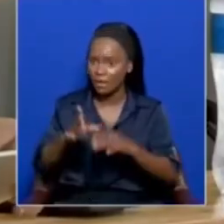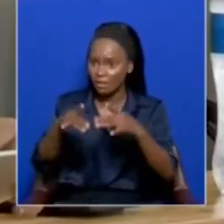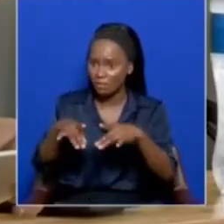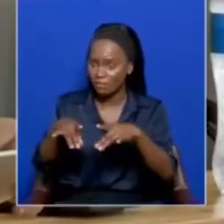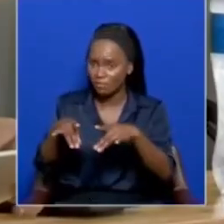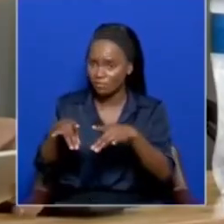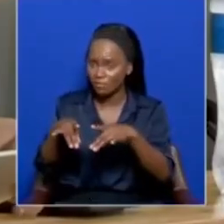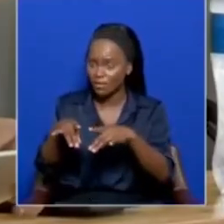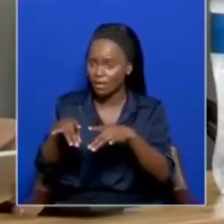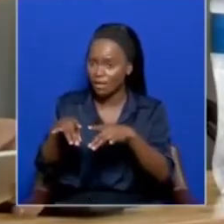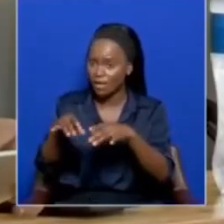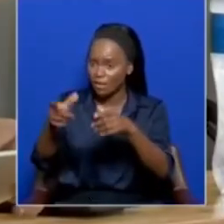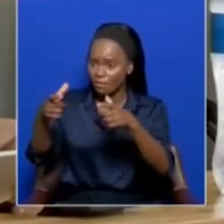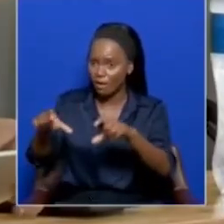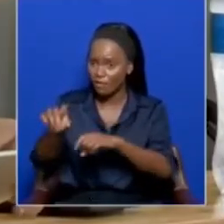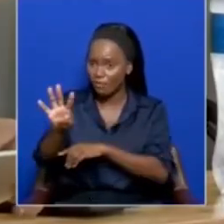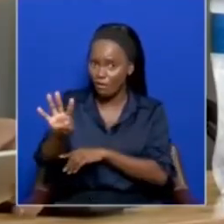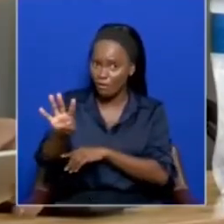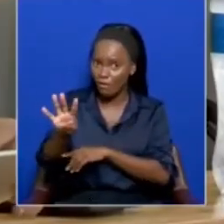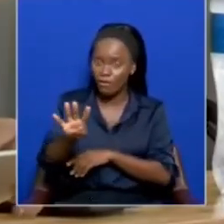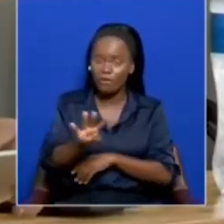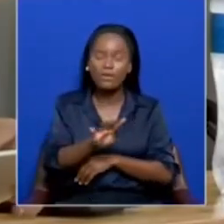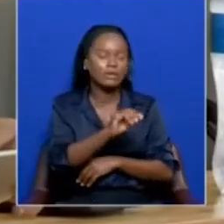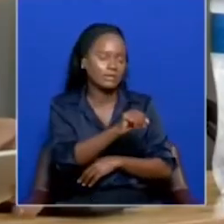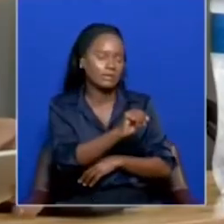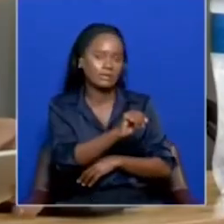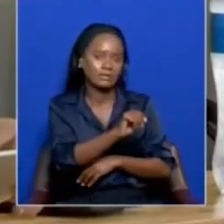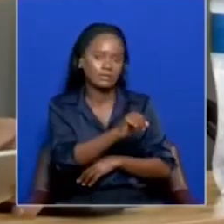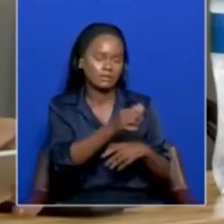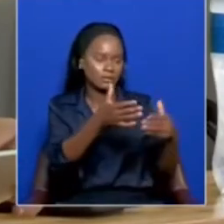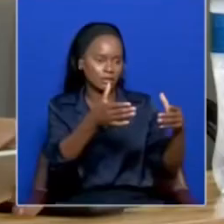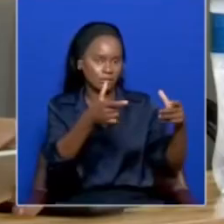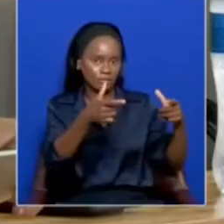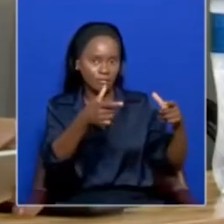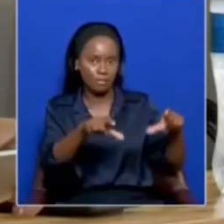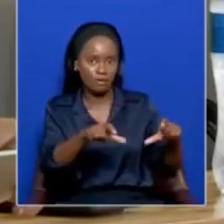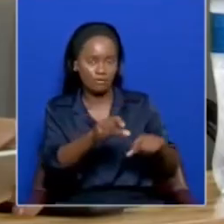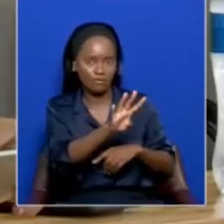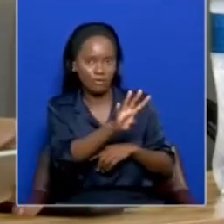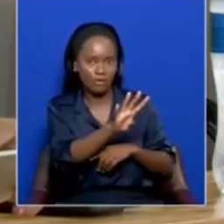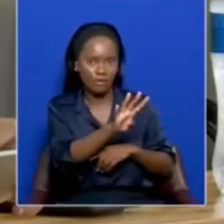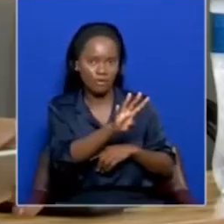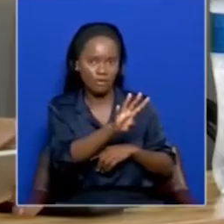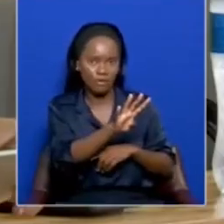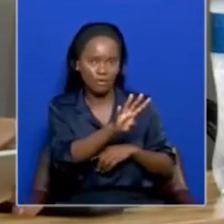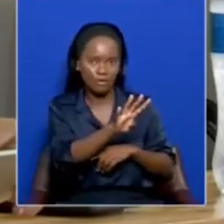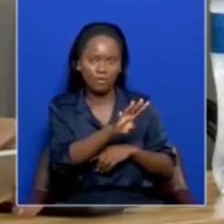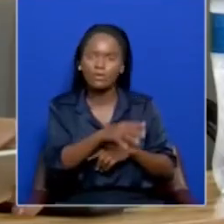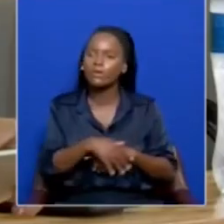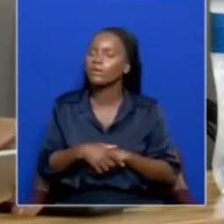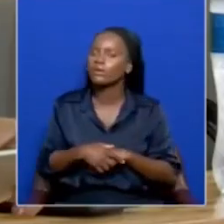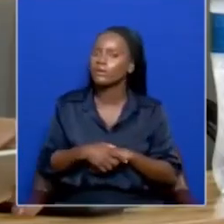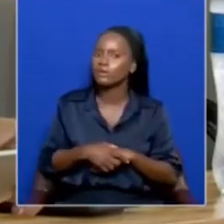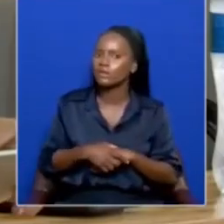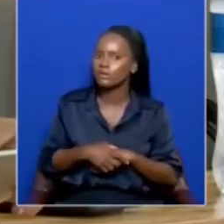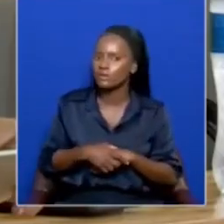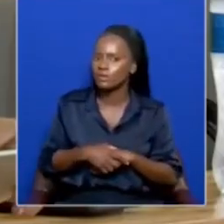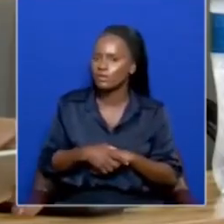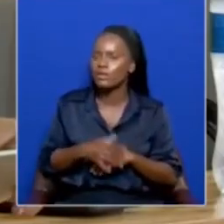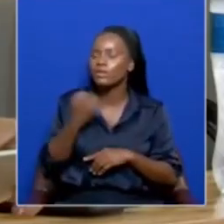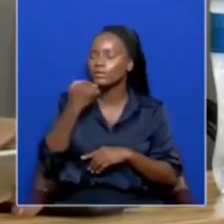Yes, of your statement, witness E. Oh, apologies. I forgot Okay. perhaps to tell you, let's go back to your statement file.